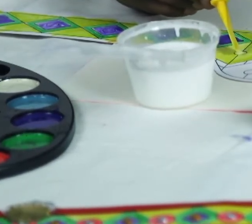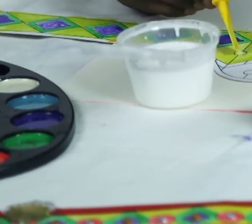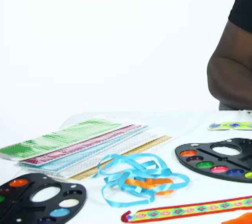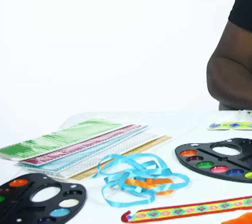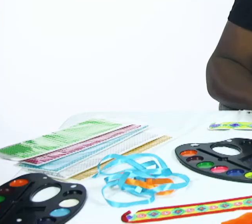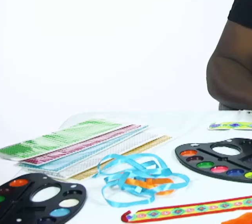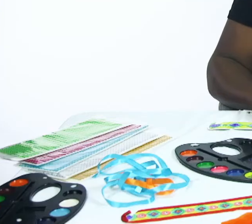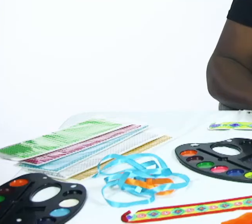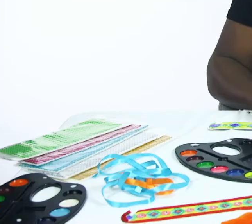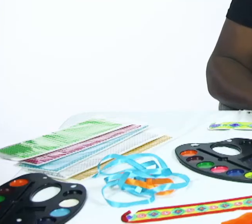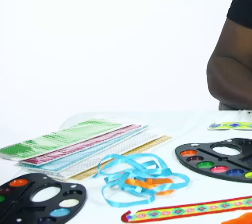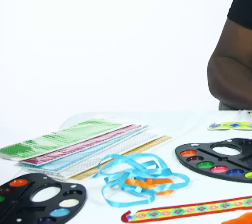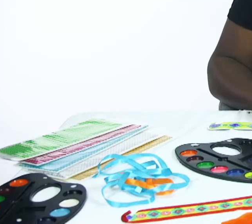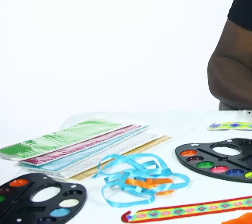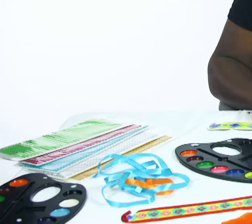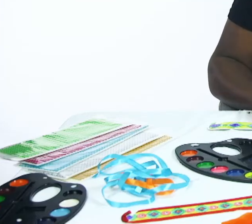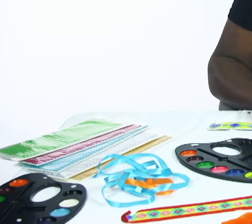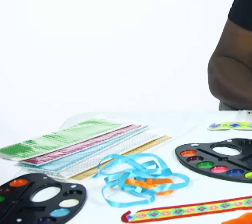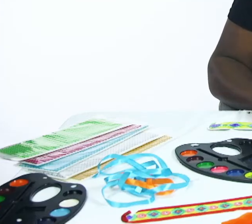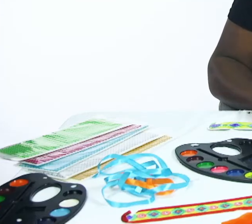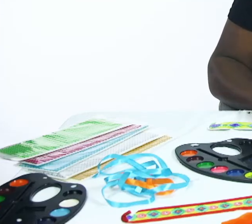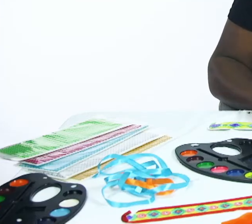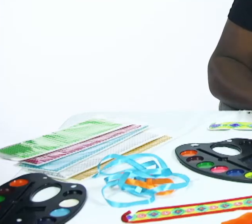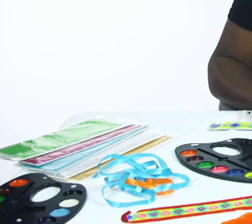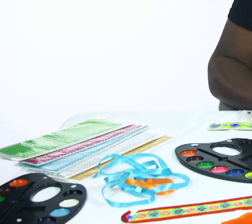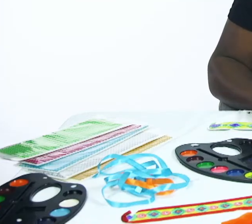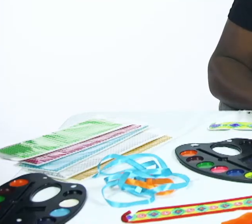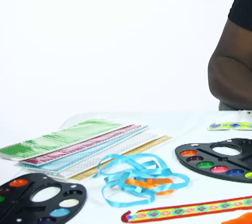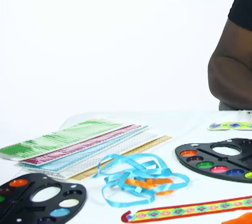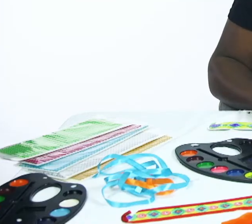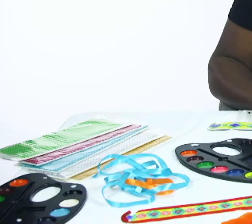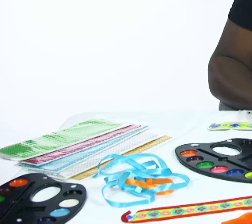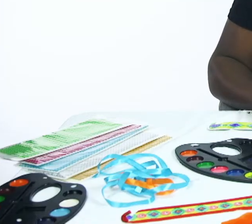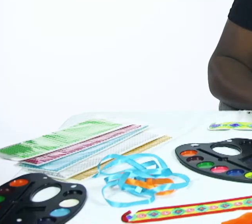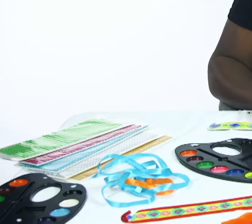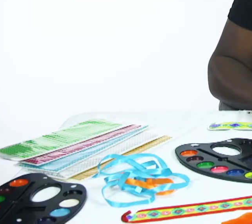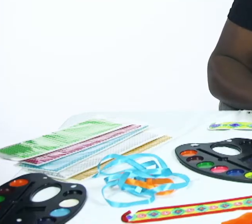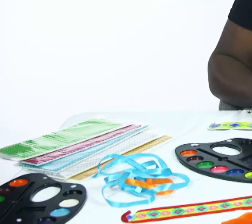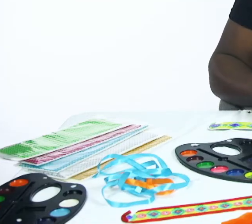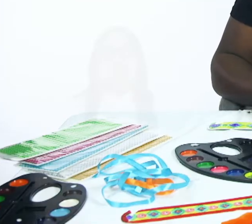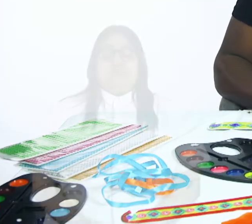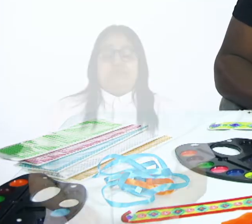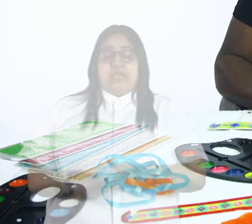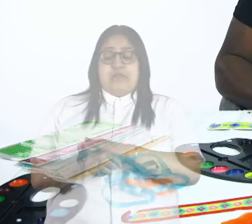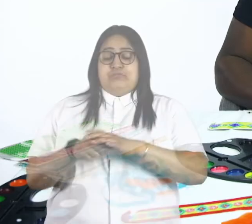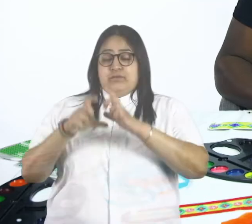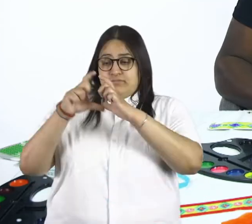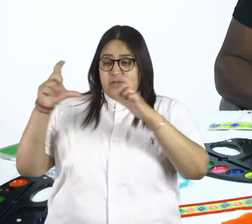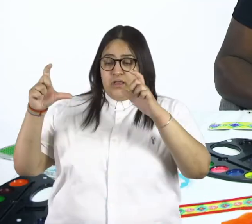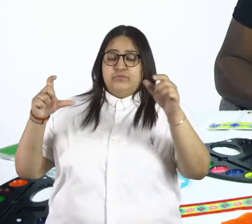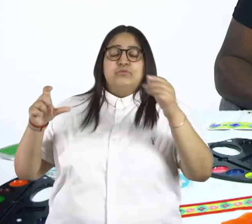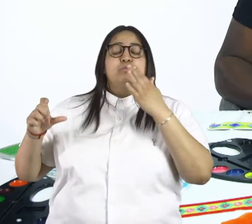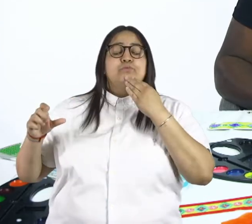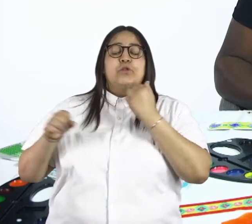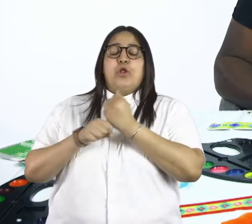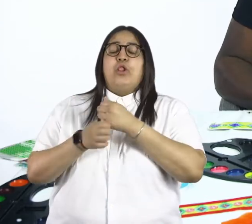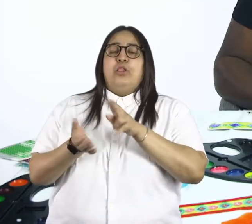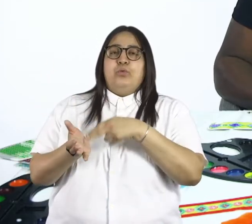Yeah, so as you're placing the glue in your designated area,